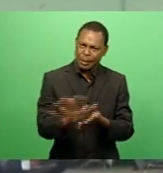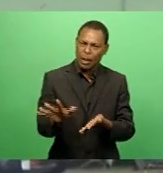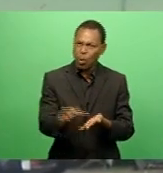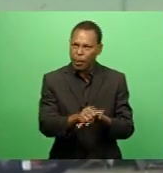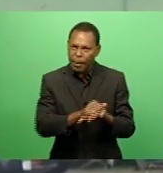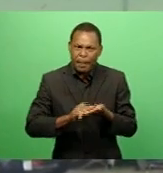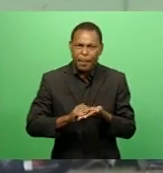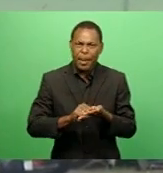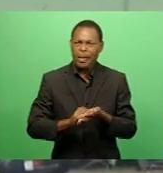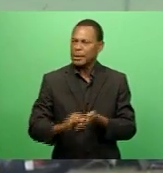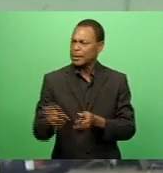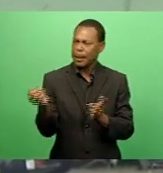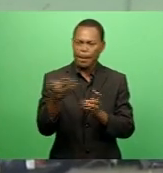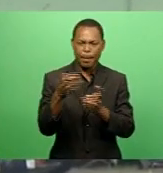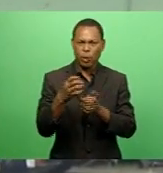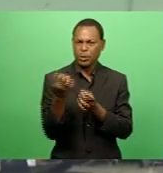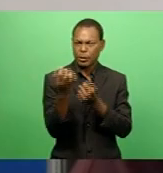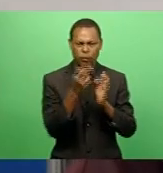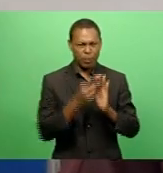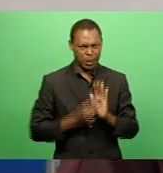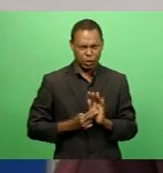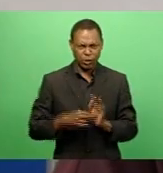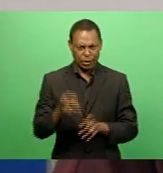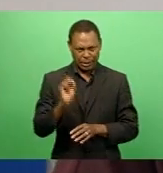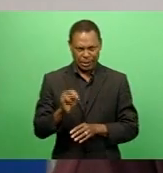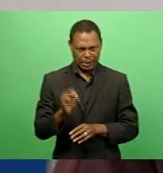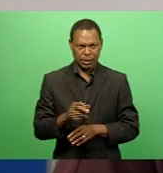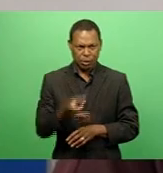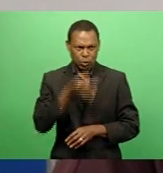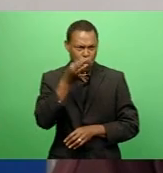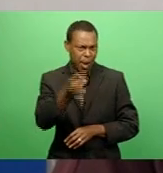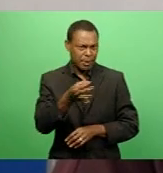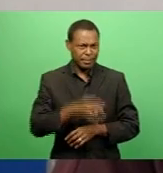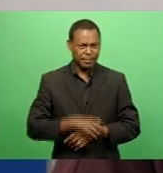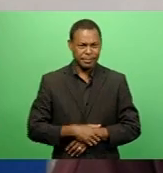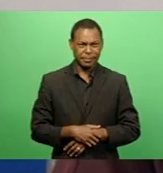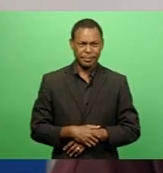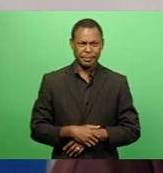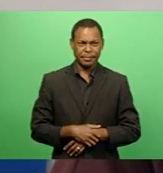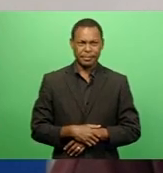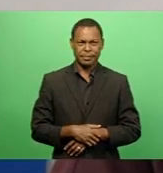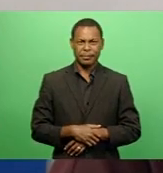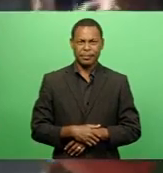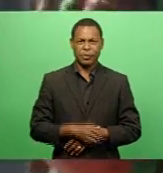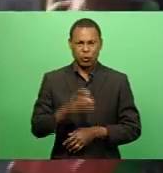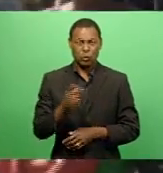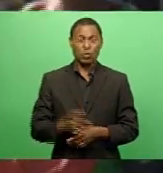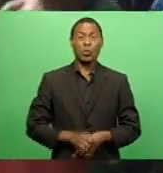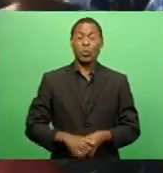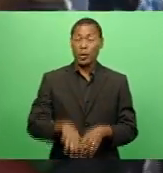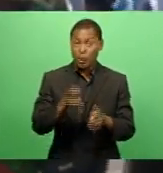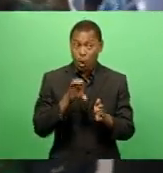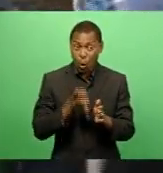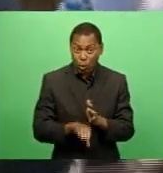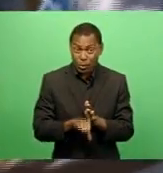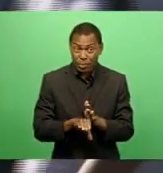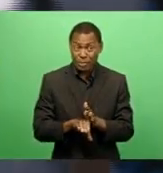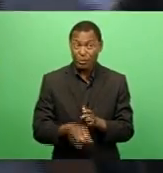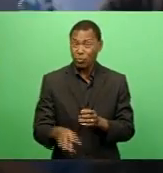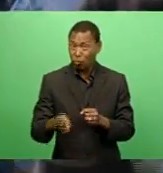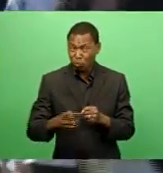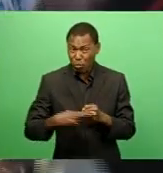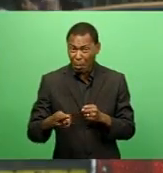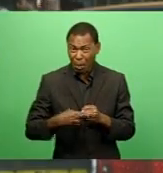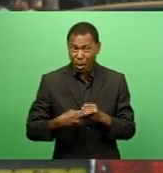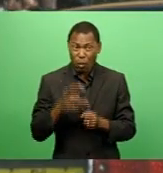withhold important information from their buyers. No, one guy bought worth of 15,000 and the cost of maintaining the, repairing the